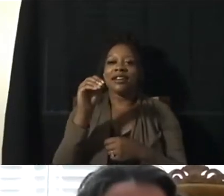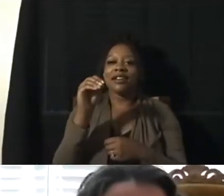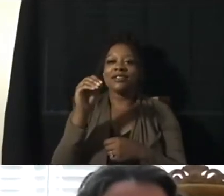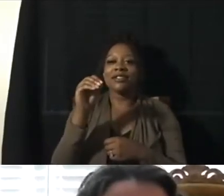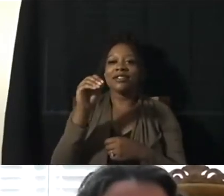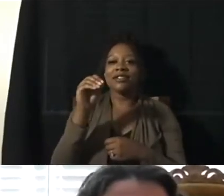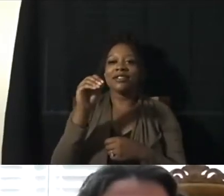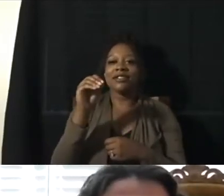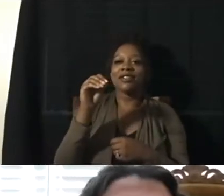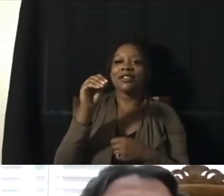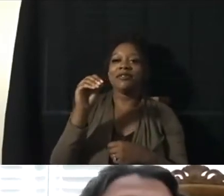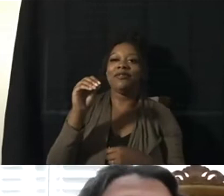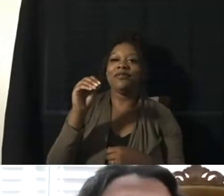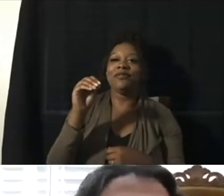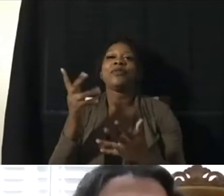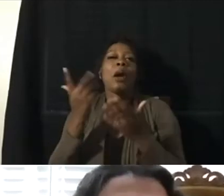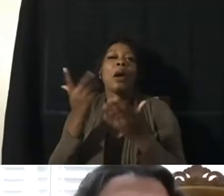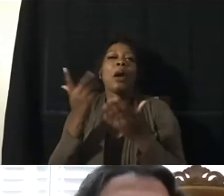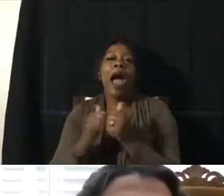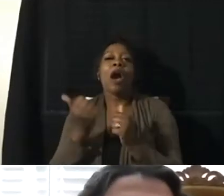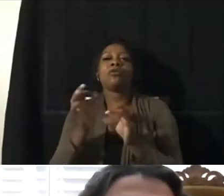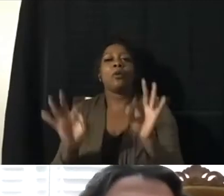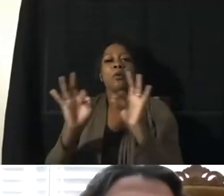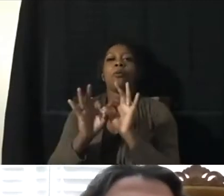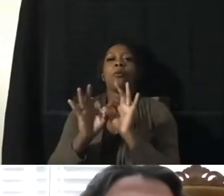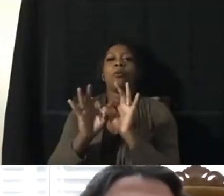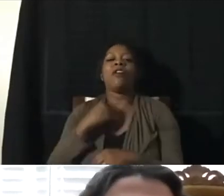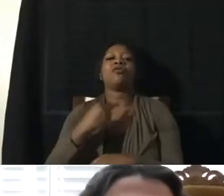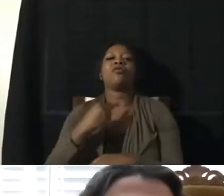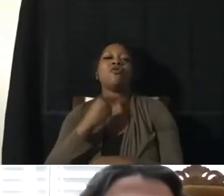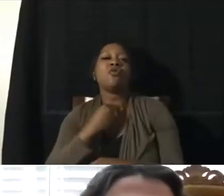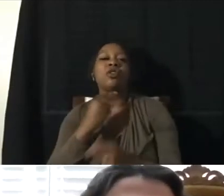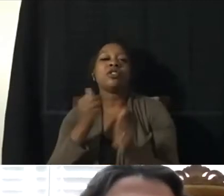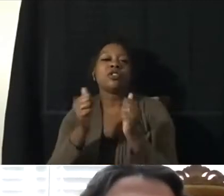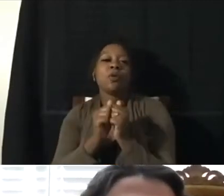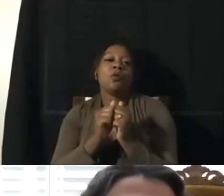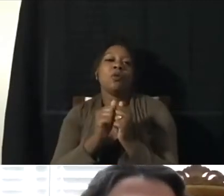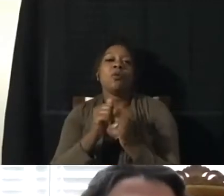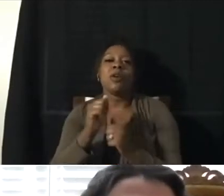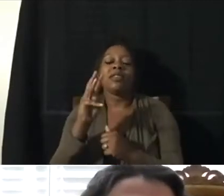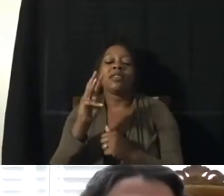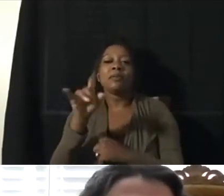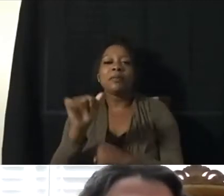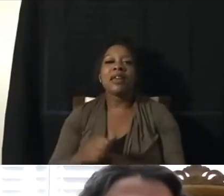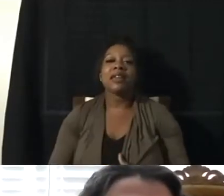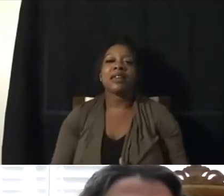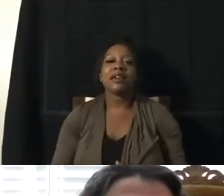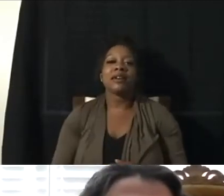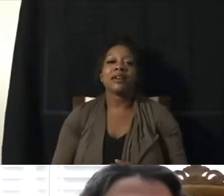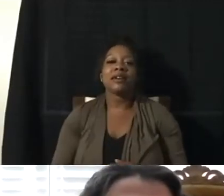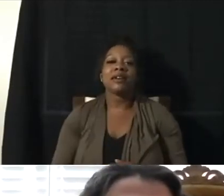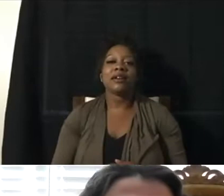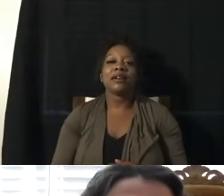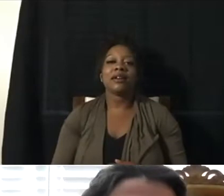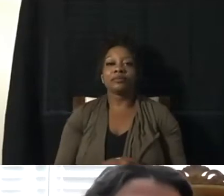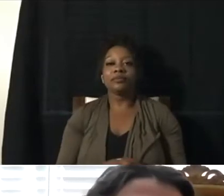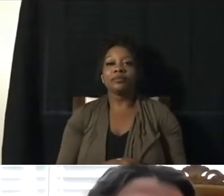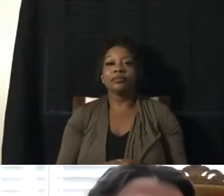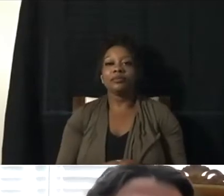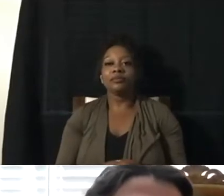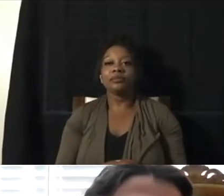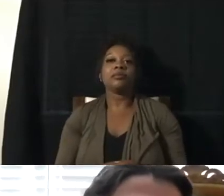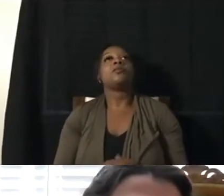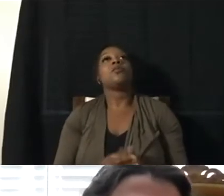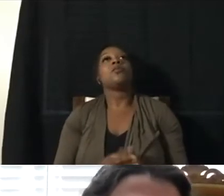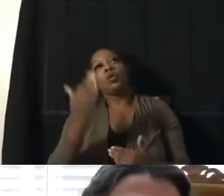media? Well, I mean, outside of the obvious elements of knowing the verbiage,